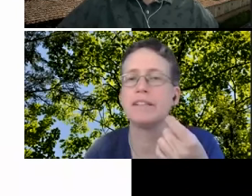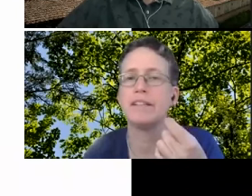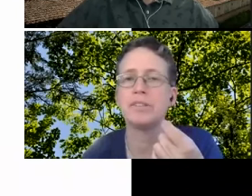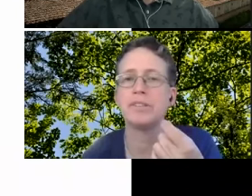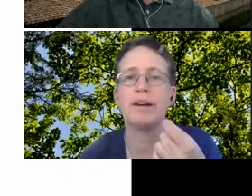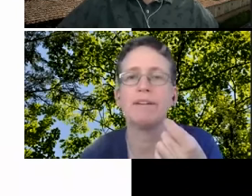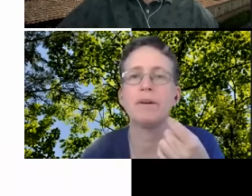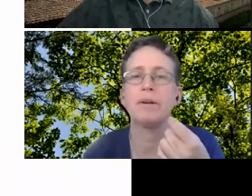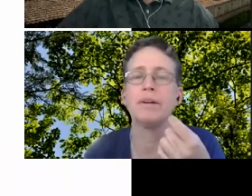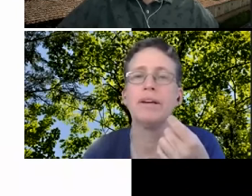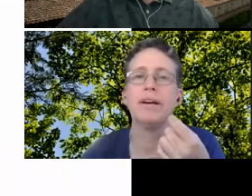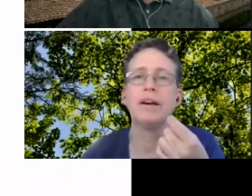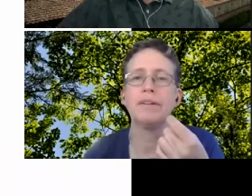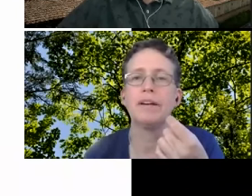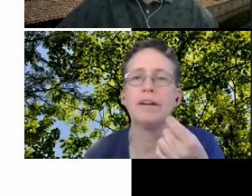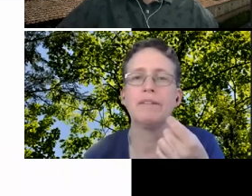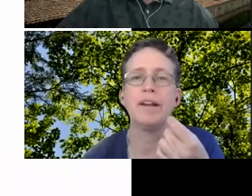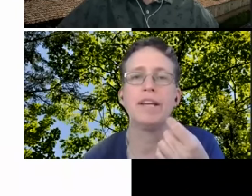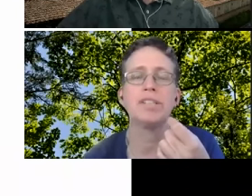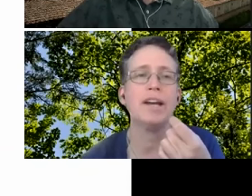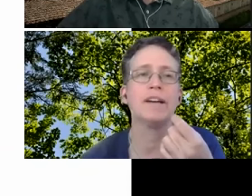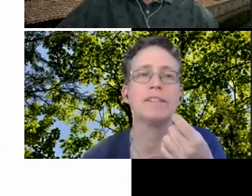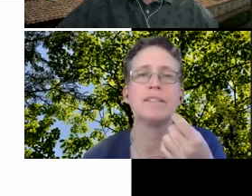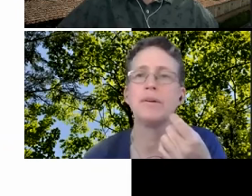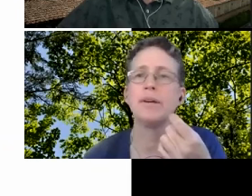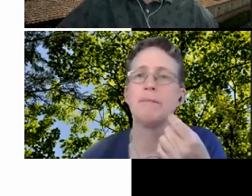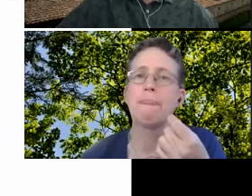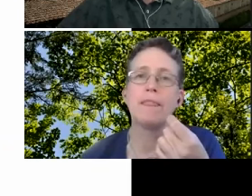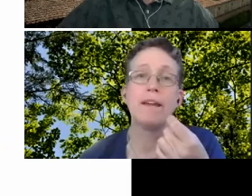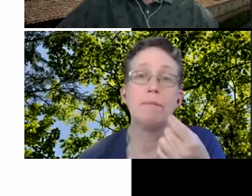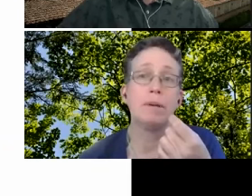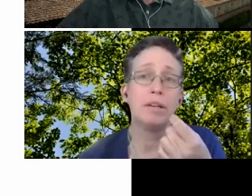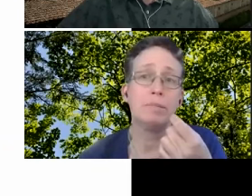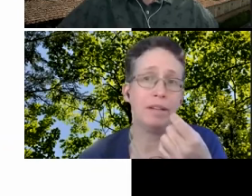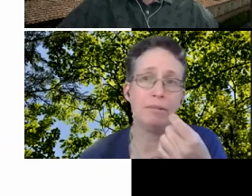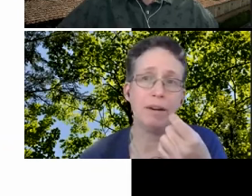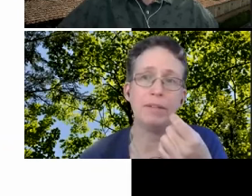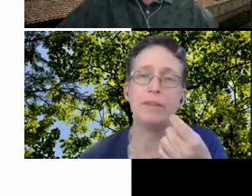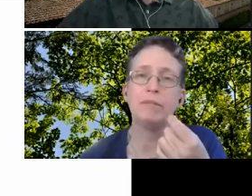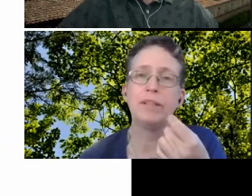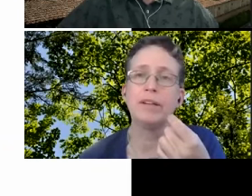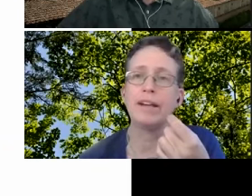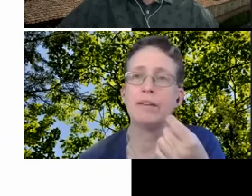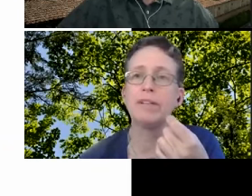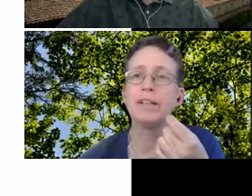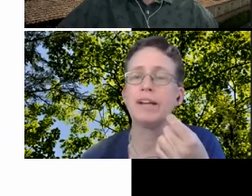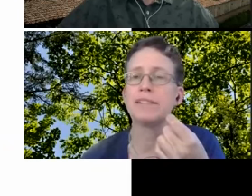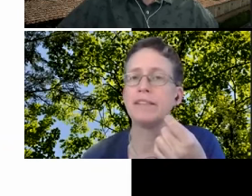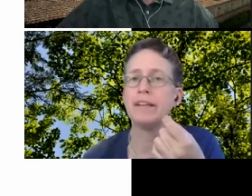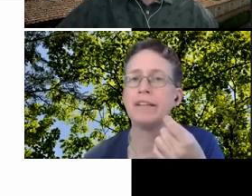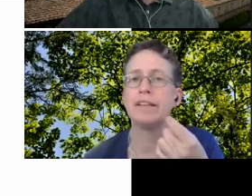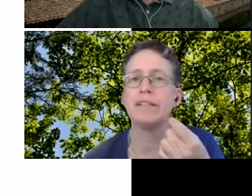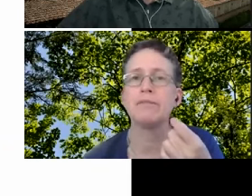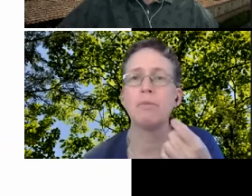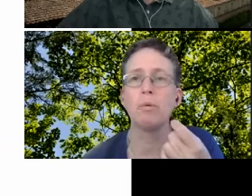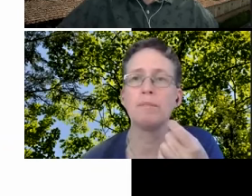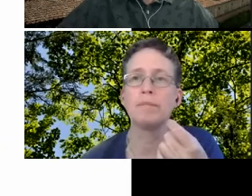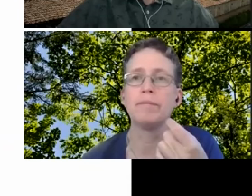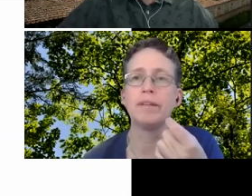is a National Geographic photo of an area in China. So, but it could be anywhere. We look at it and we realize that that